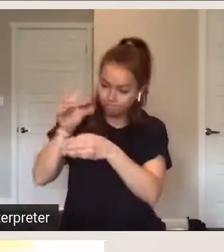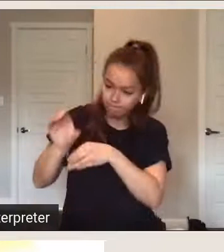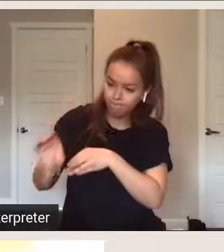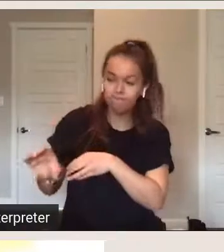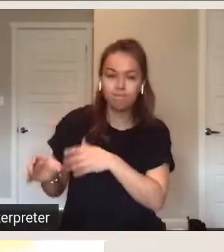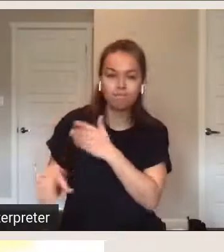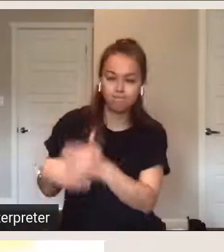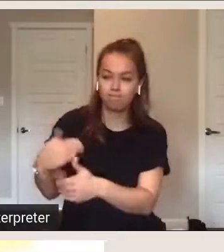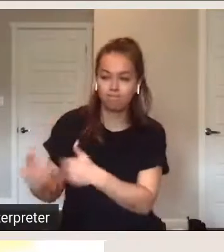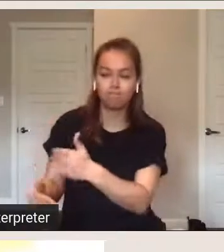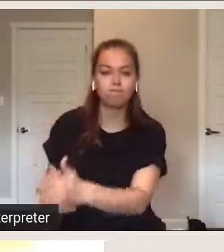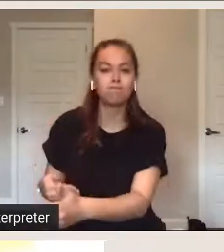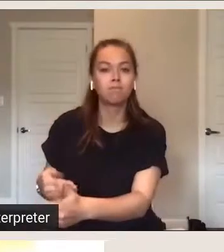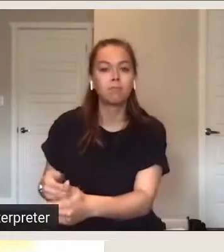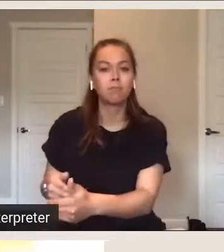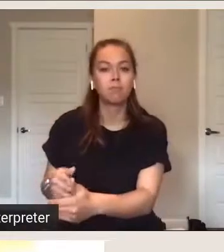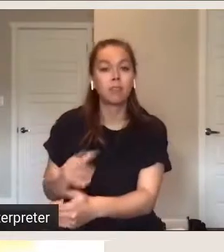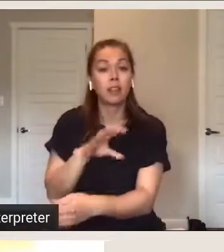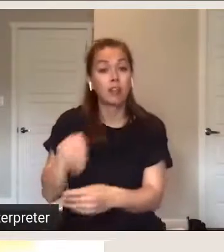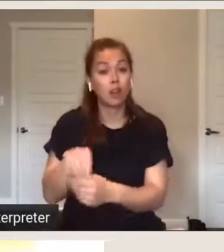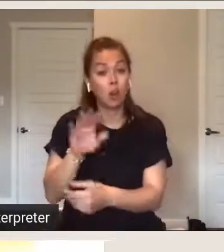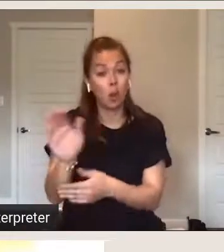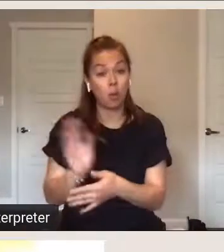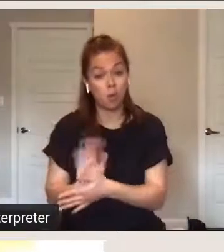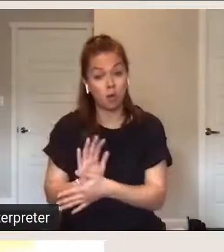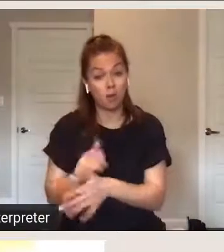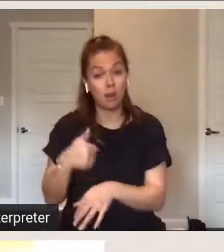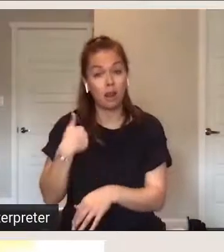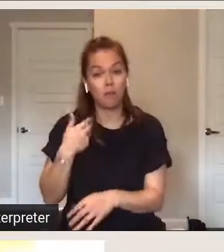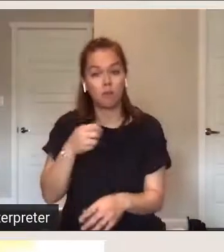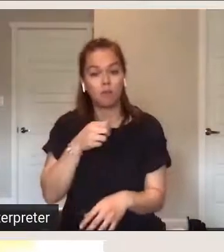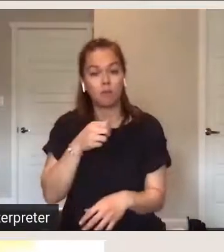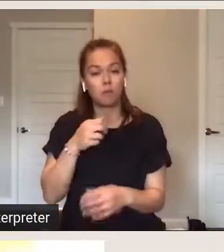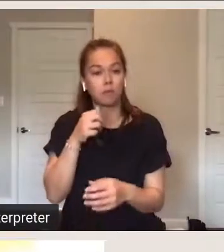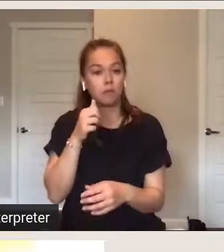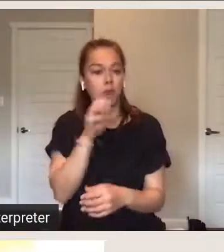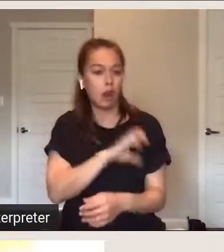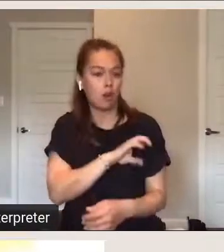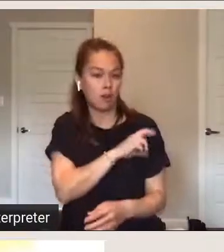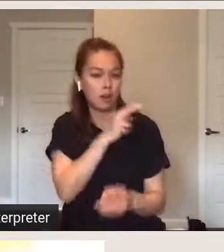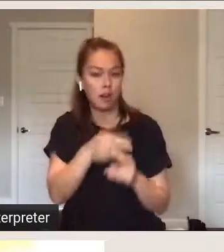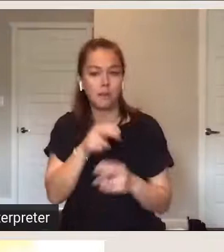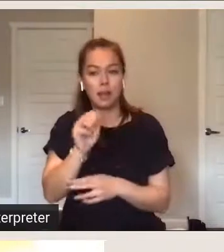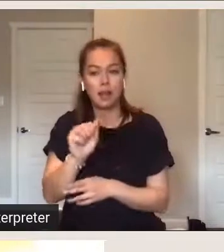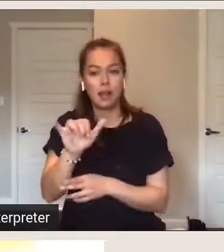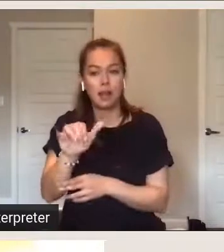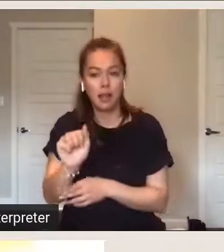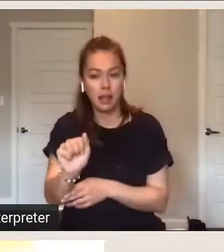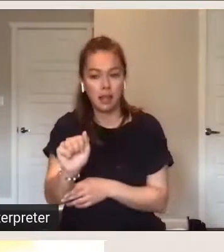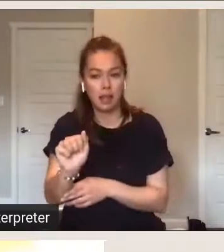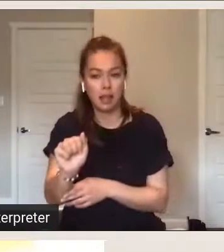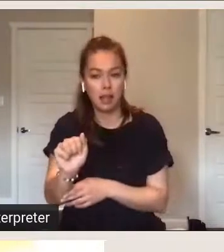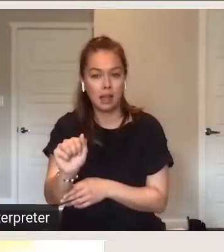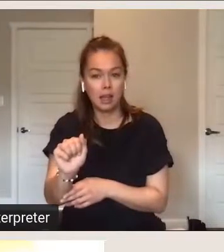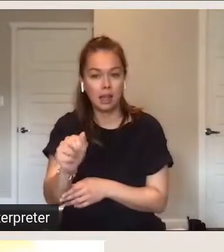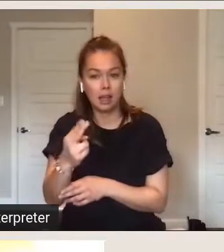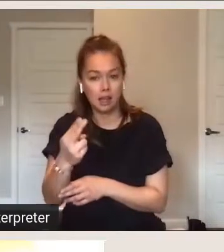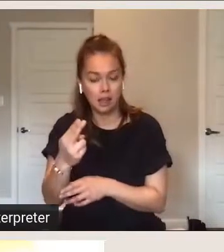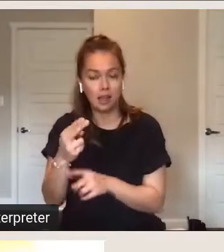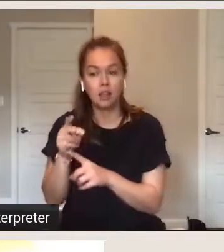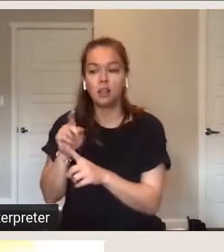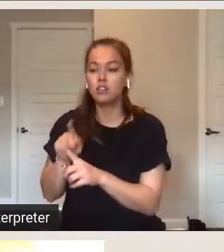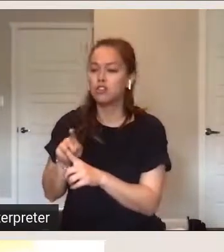Aya who's in this very unfamiliar like territory. She's also fearful of her father like leaving her